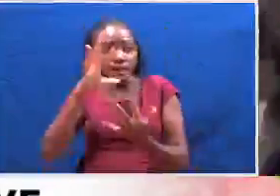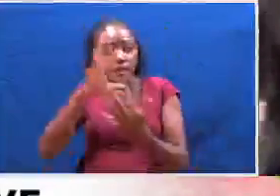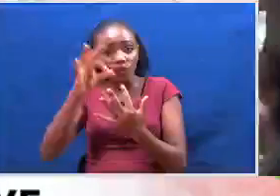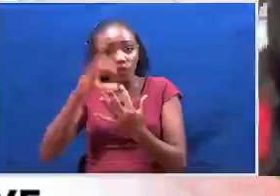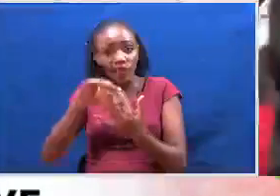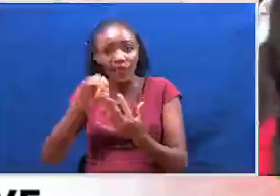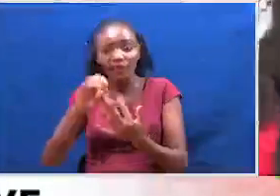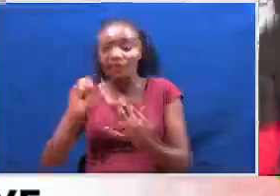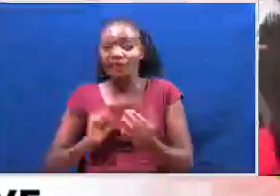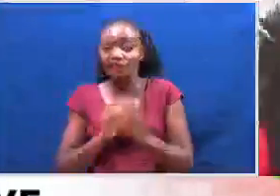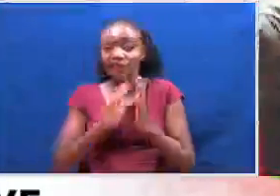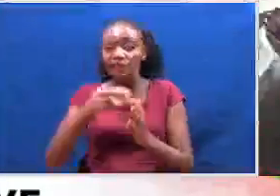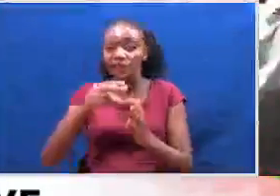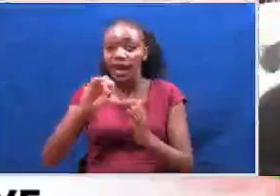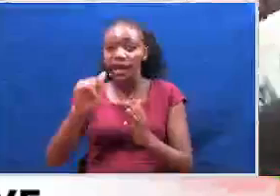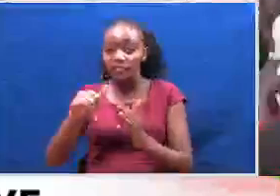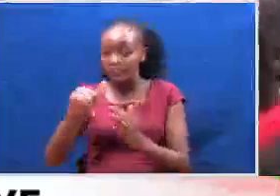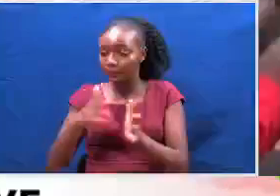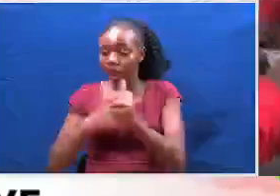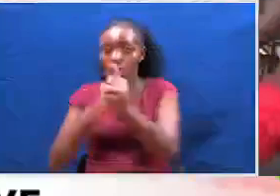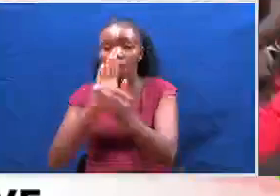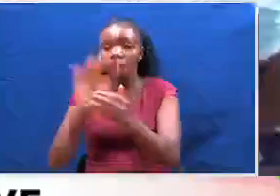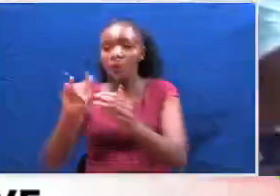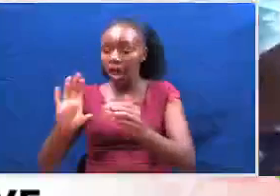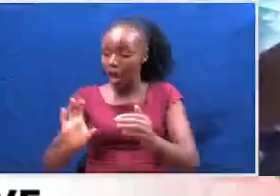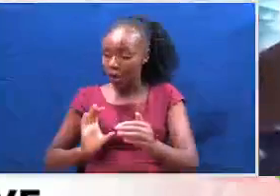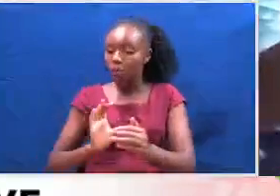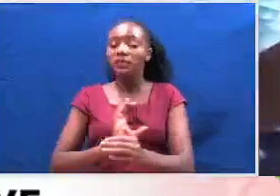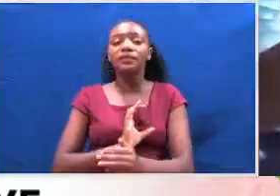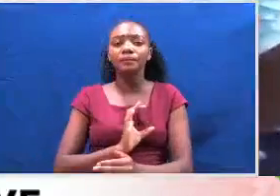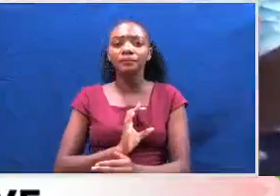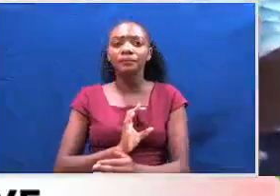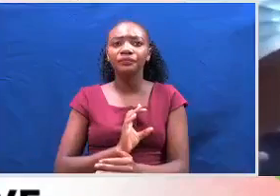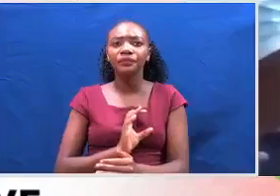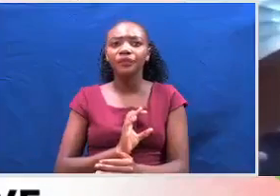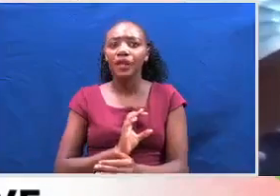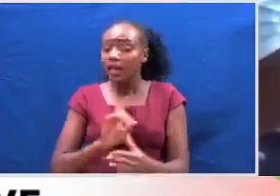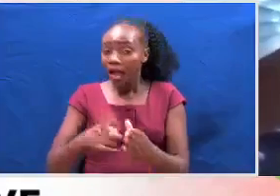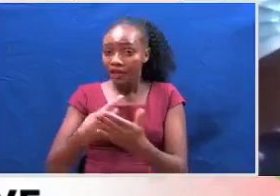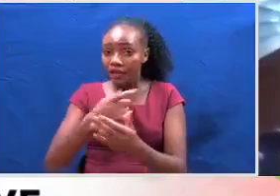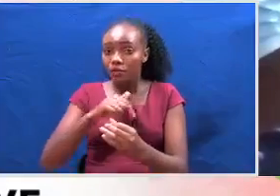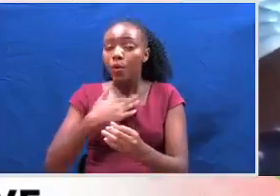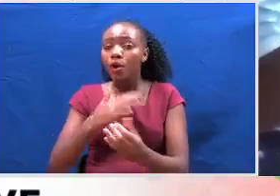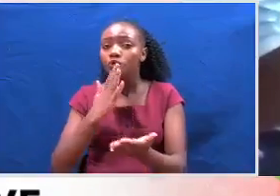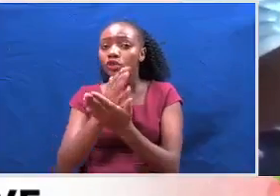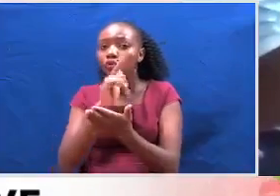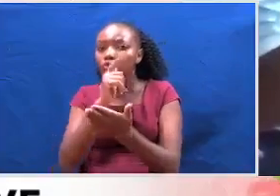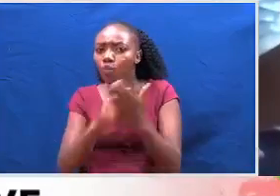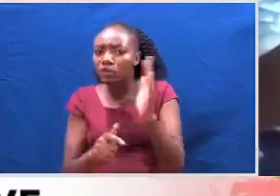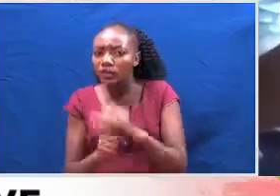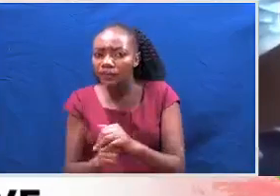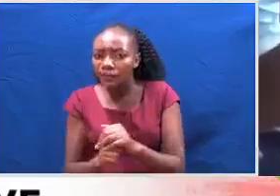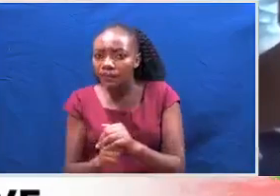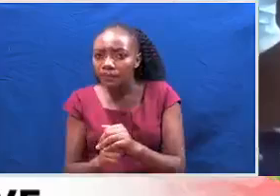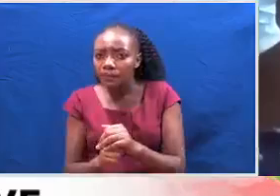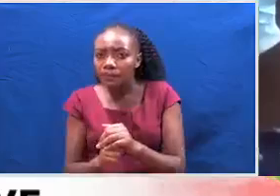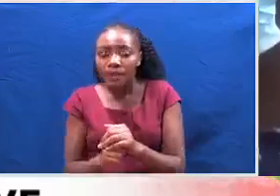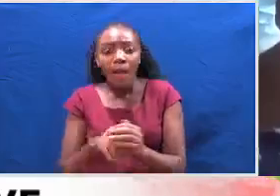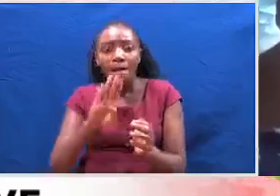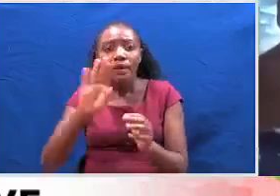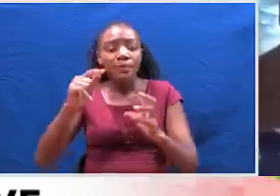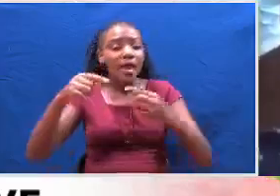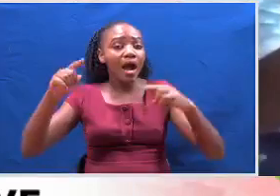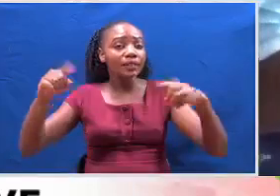lead the BBI task force by supporting the document. So last time to hakikisha nini? Ipite.